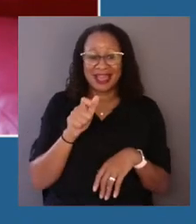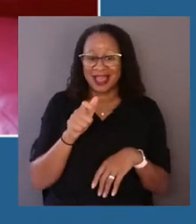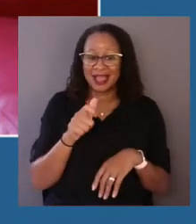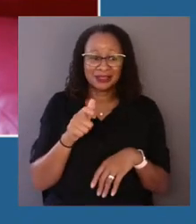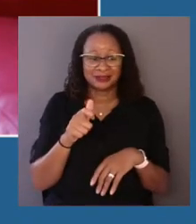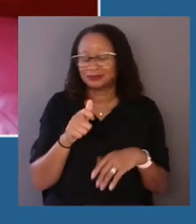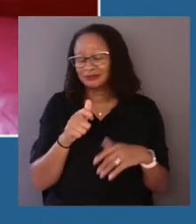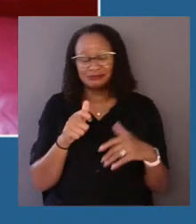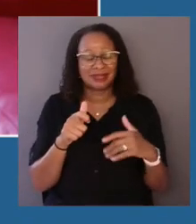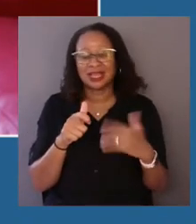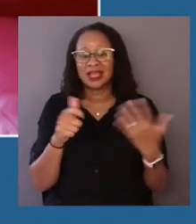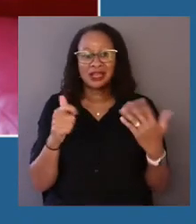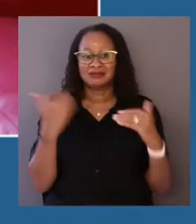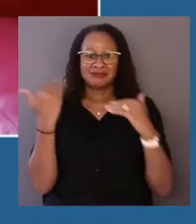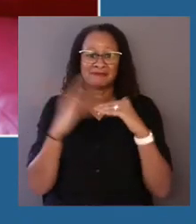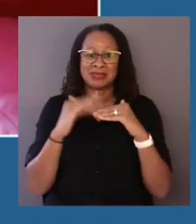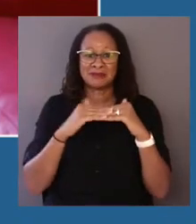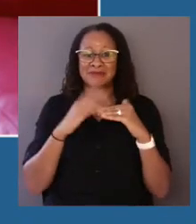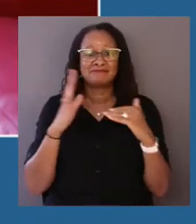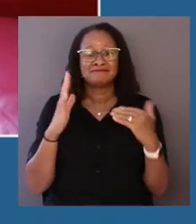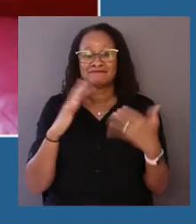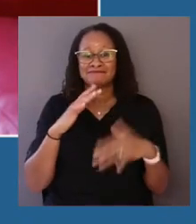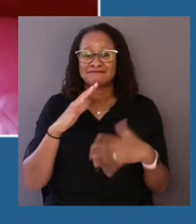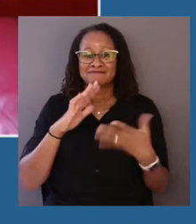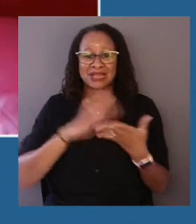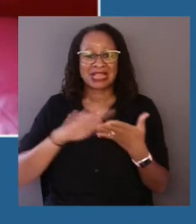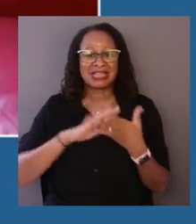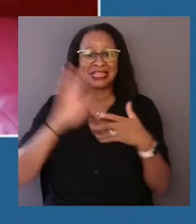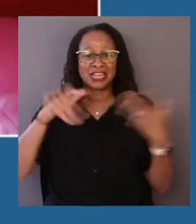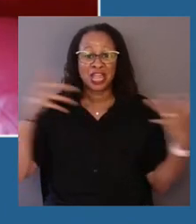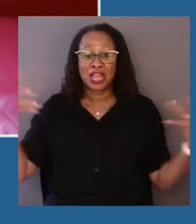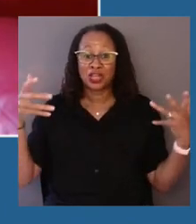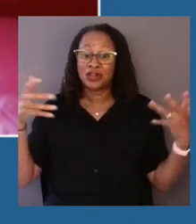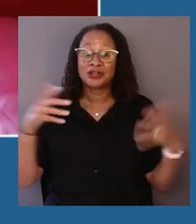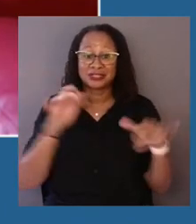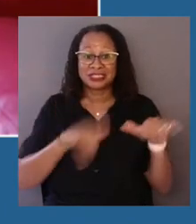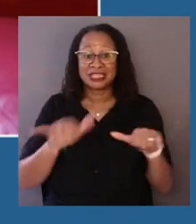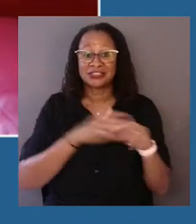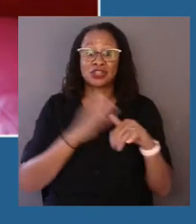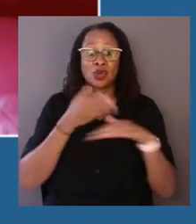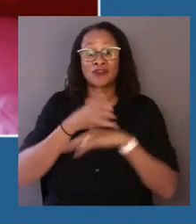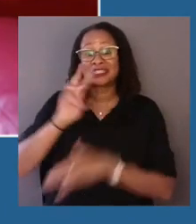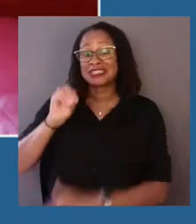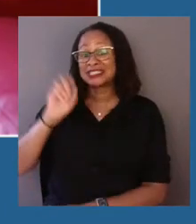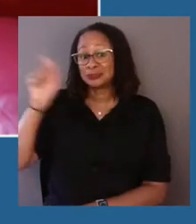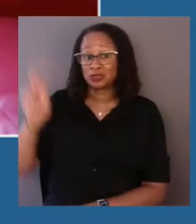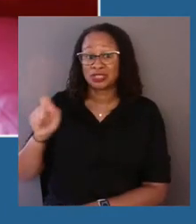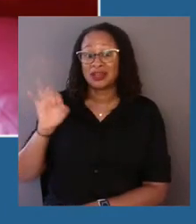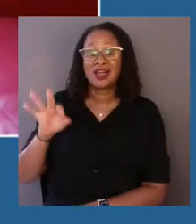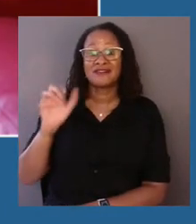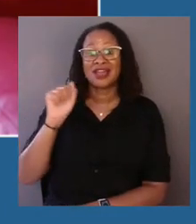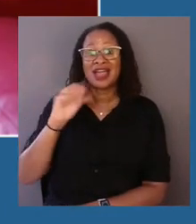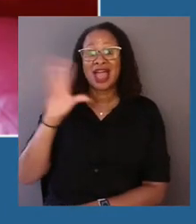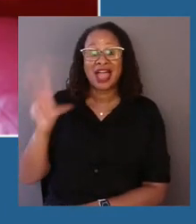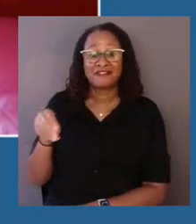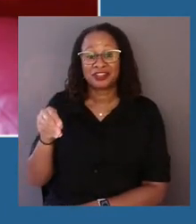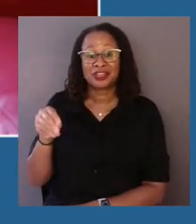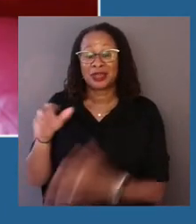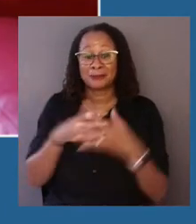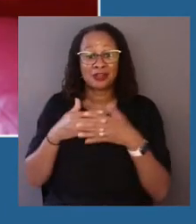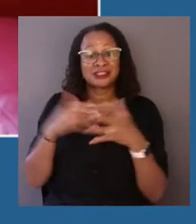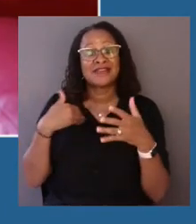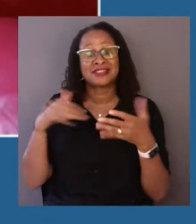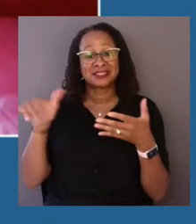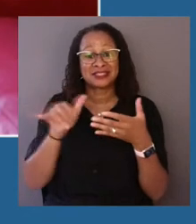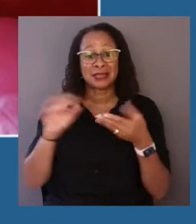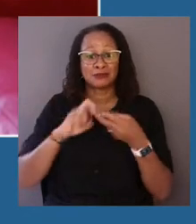air standards, and over 60-some% of African Americans. And of course, it impacts